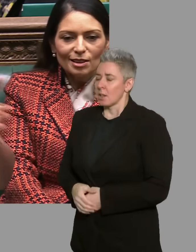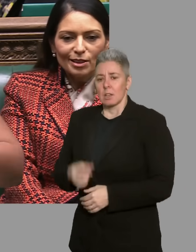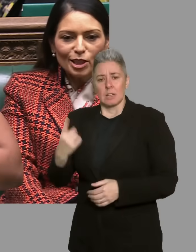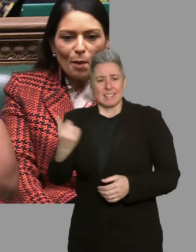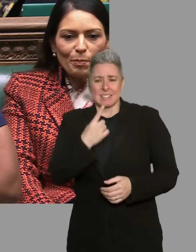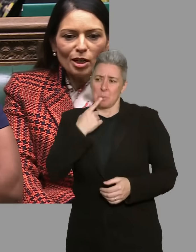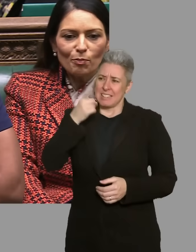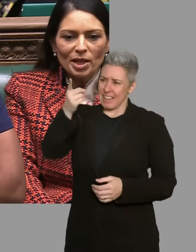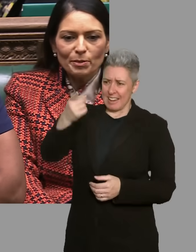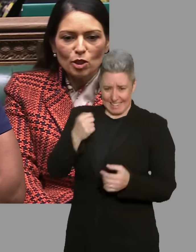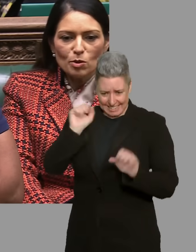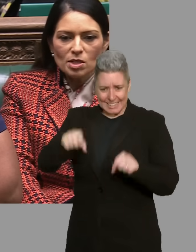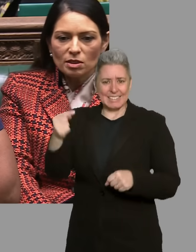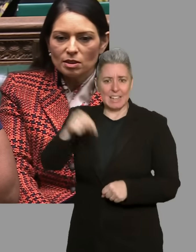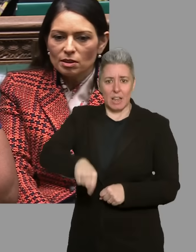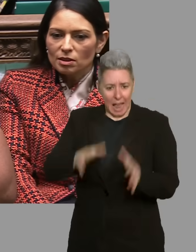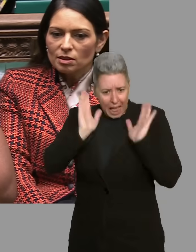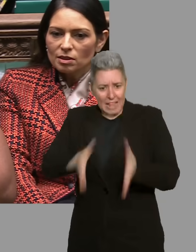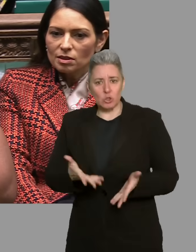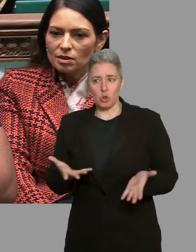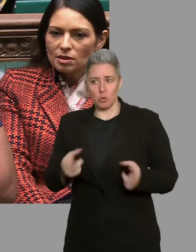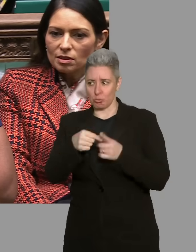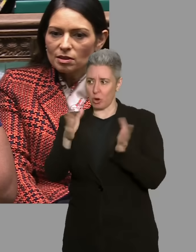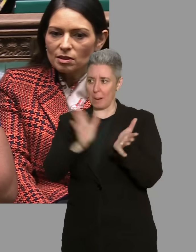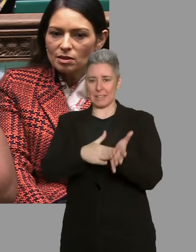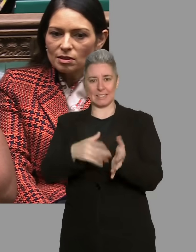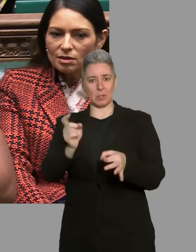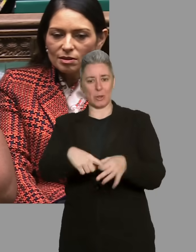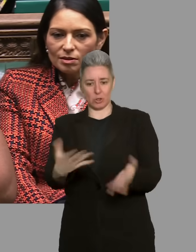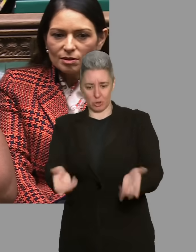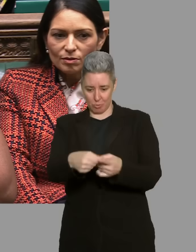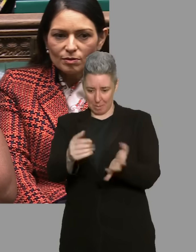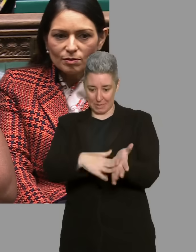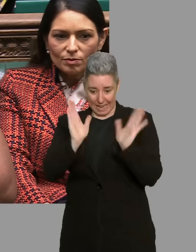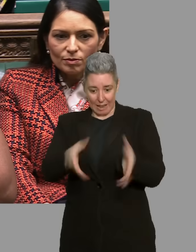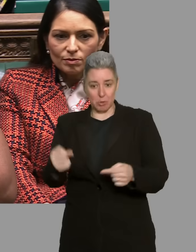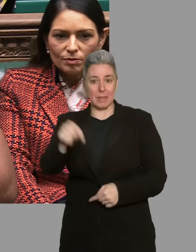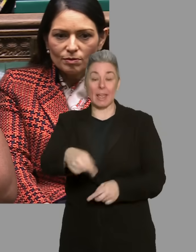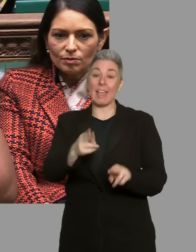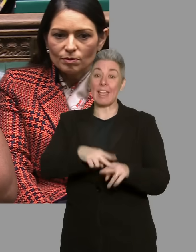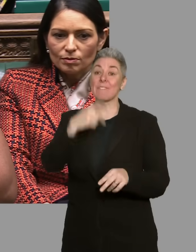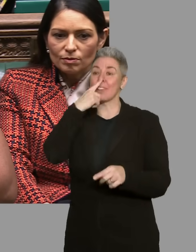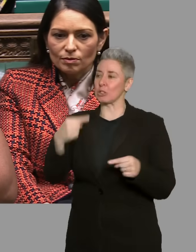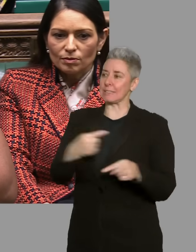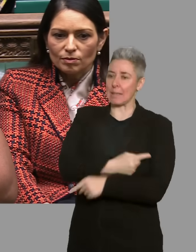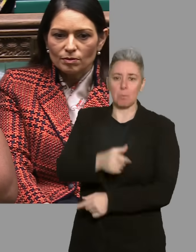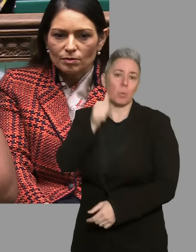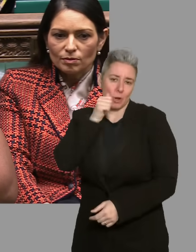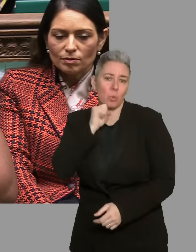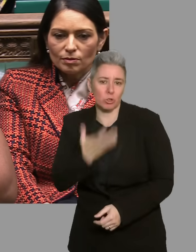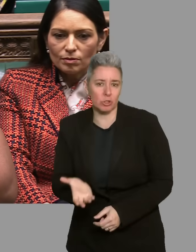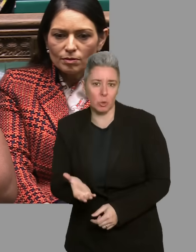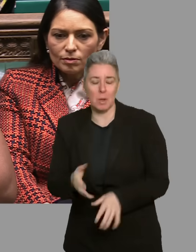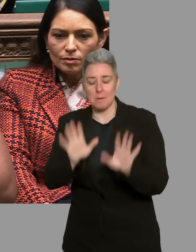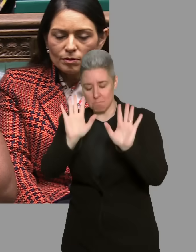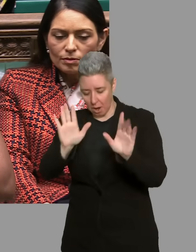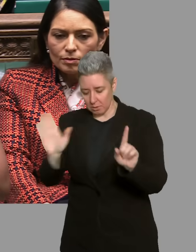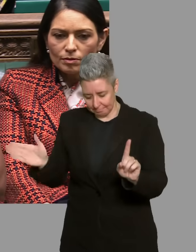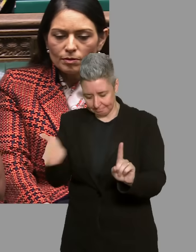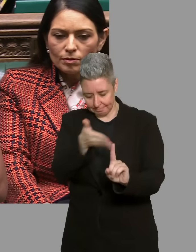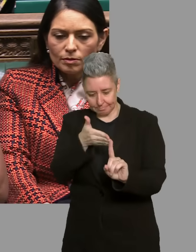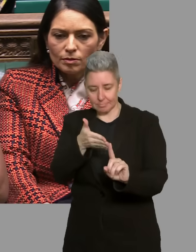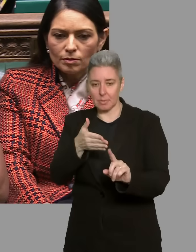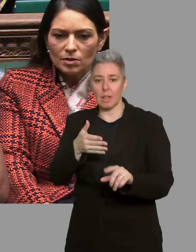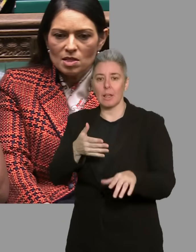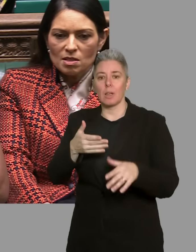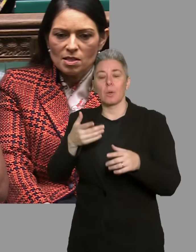That's why he's here. If he could skip this, we know he would do. But back to the matter at hand, Mr. Speaker. We all agree, all of